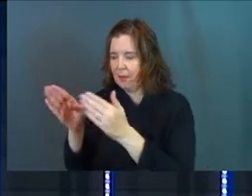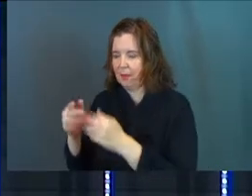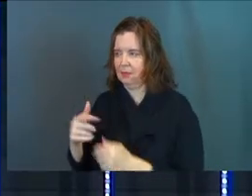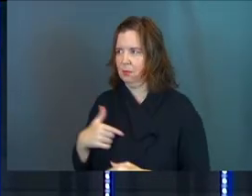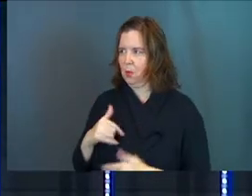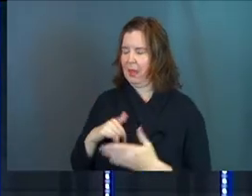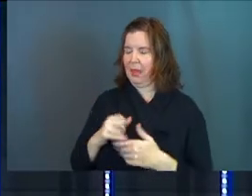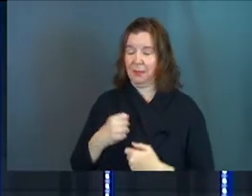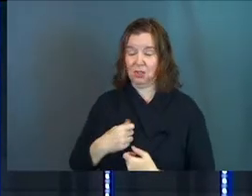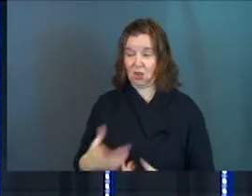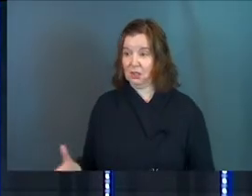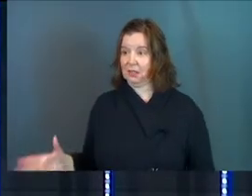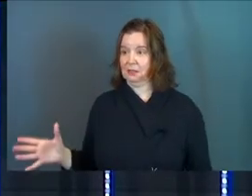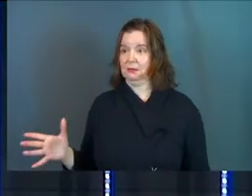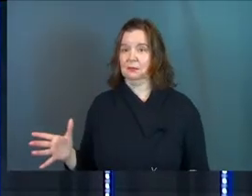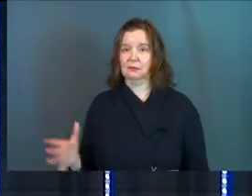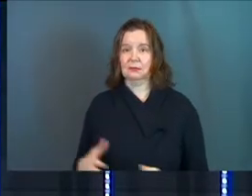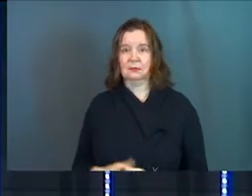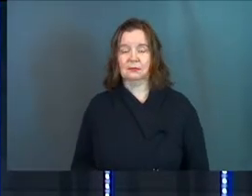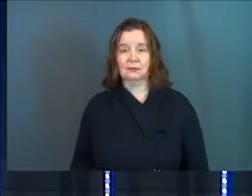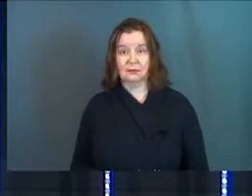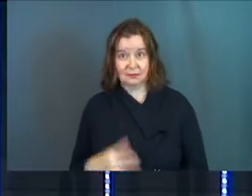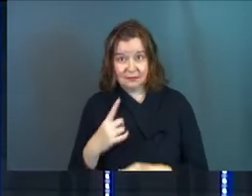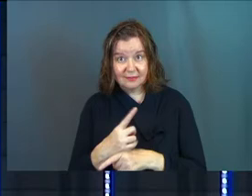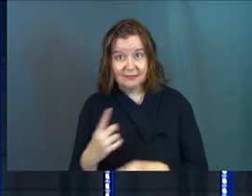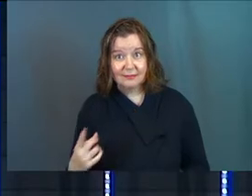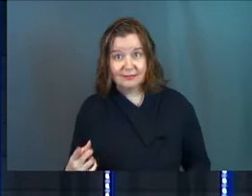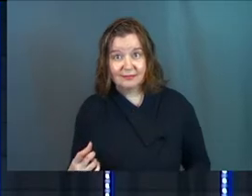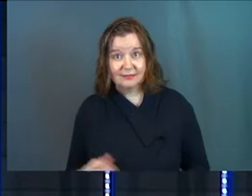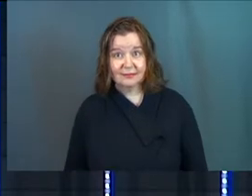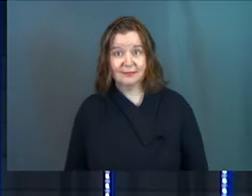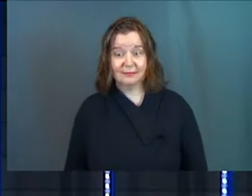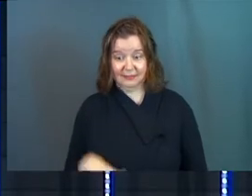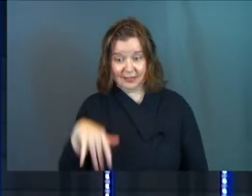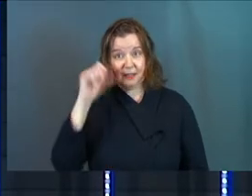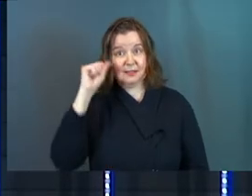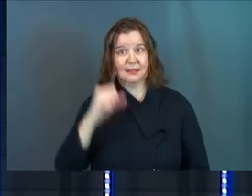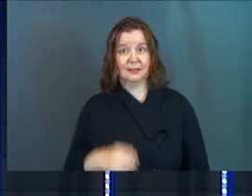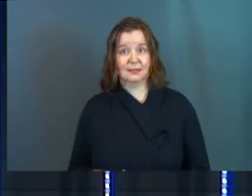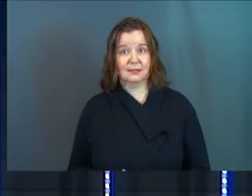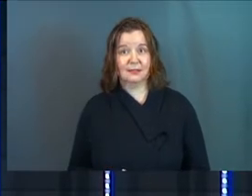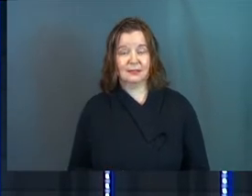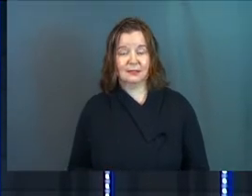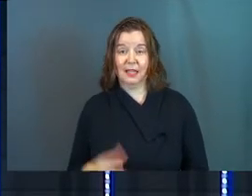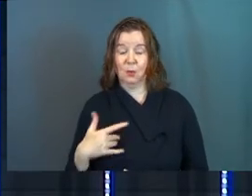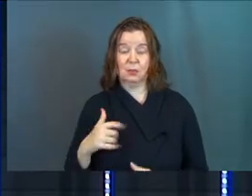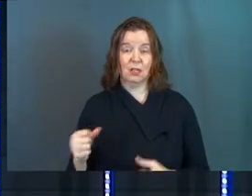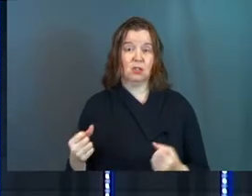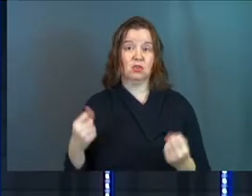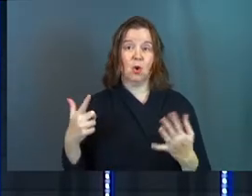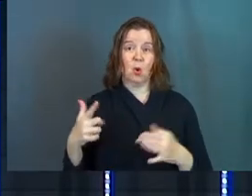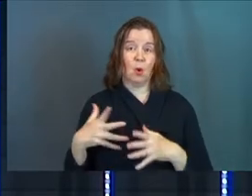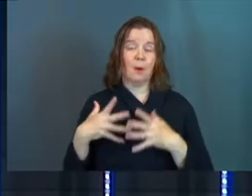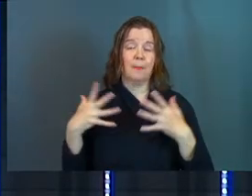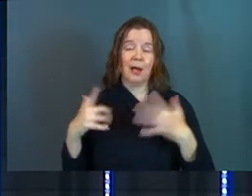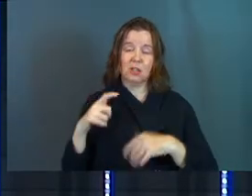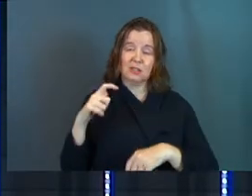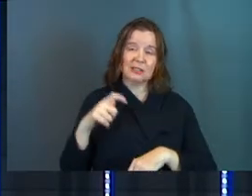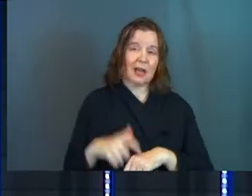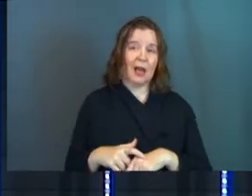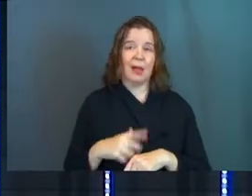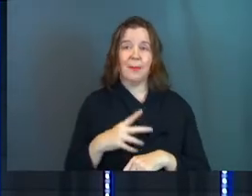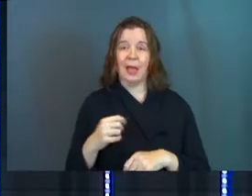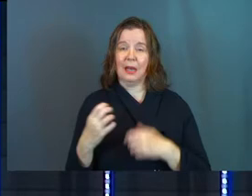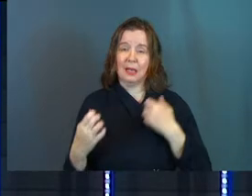You're like, well, that'd be exhausting. Wouldn't it? Yes. It would take so much